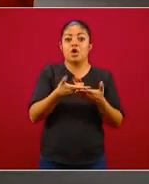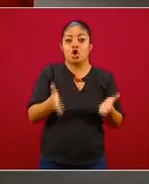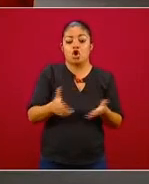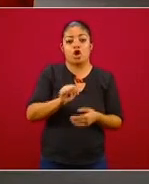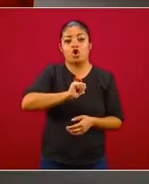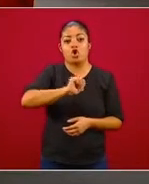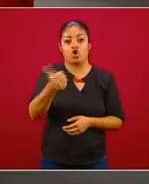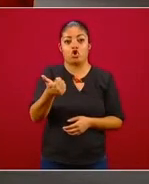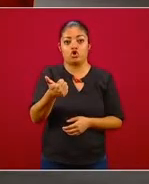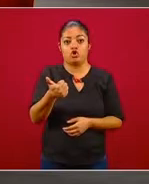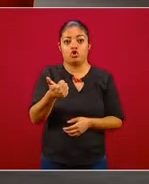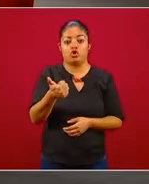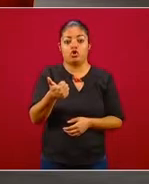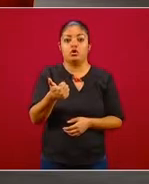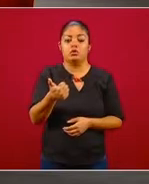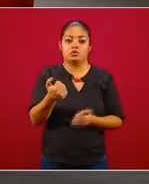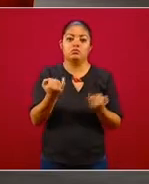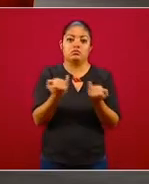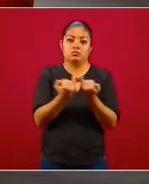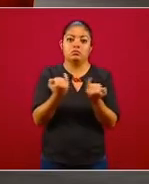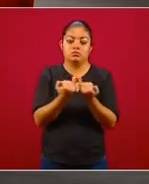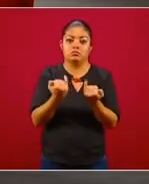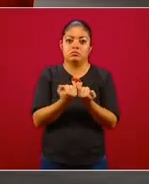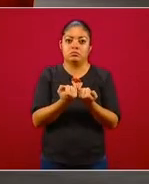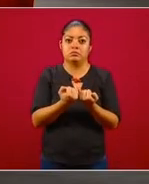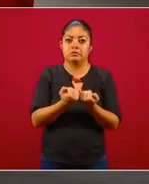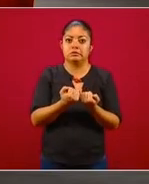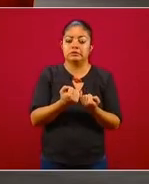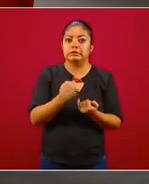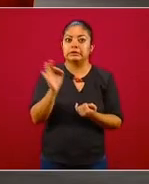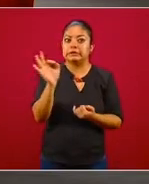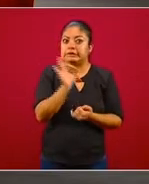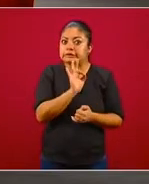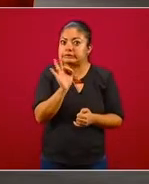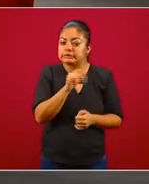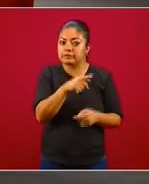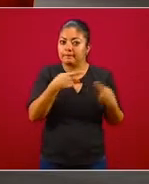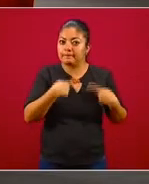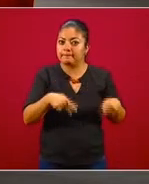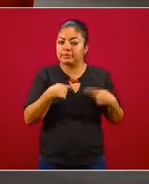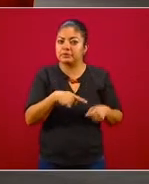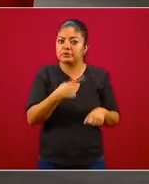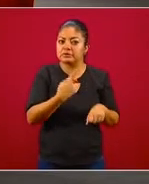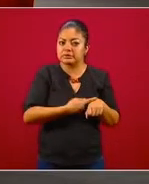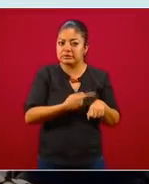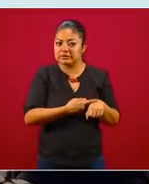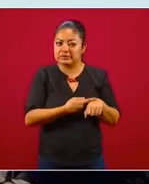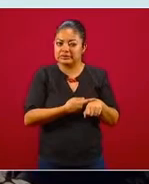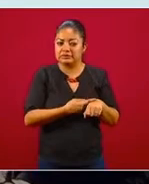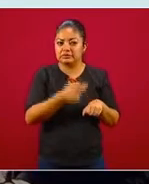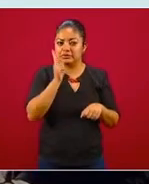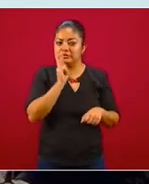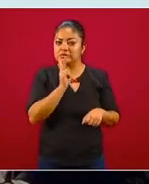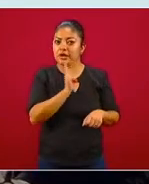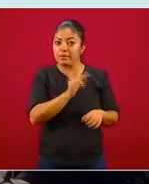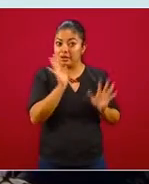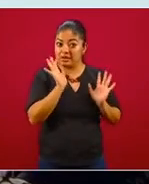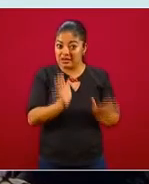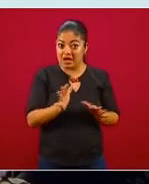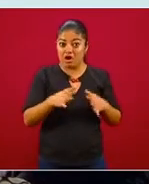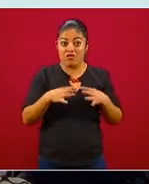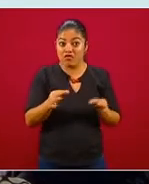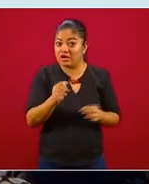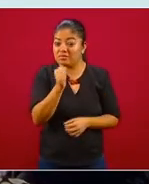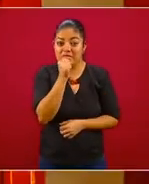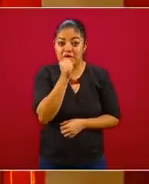This is the projection for the Valley of Mexico, same region, but taking into account the